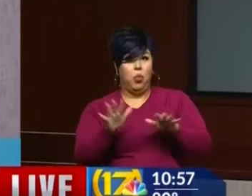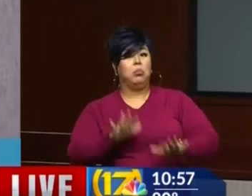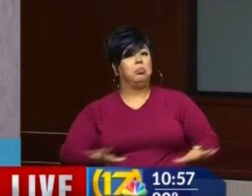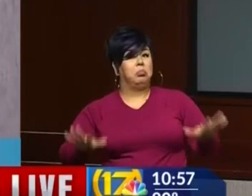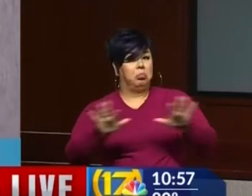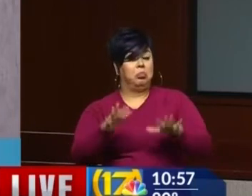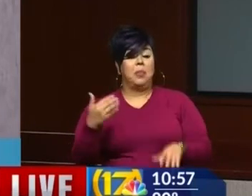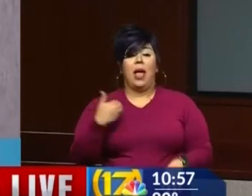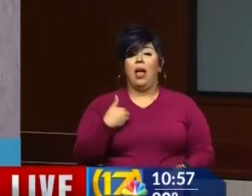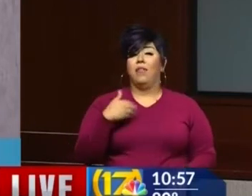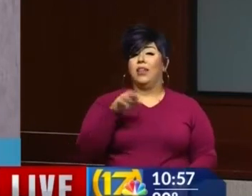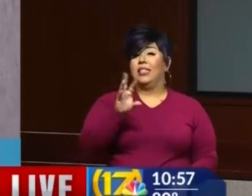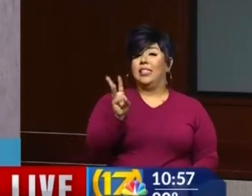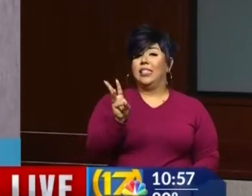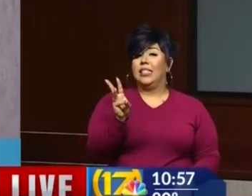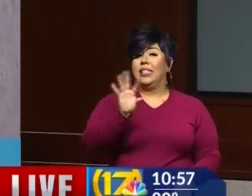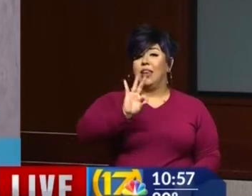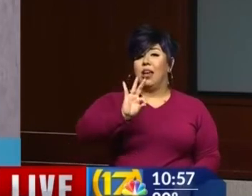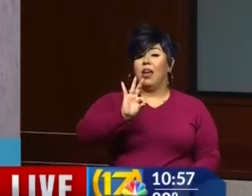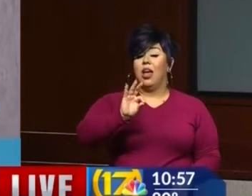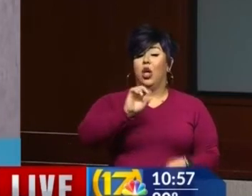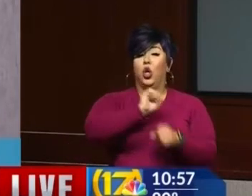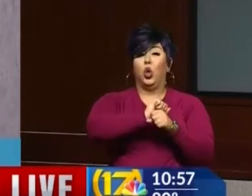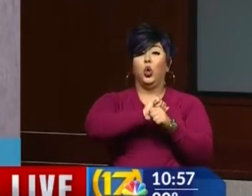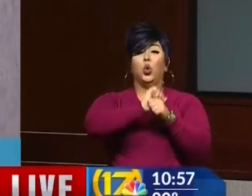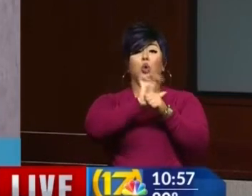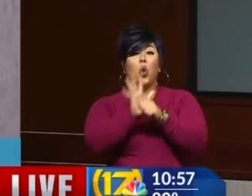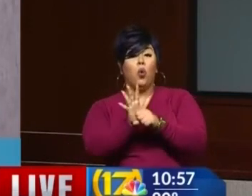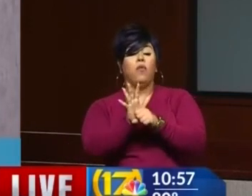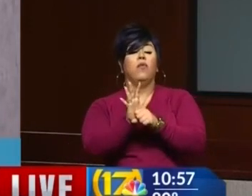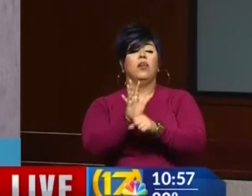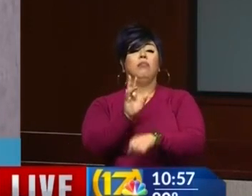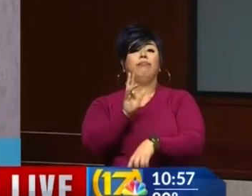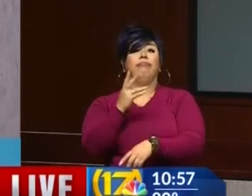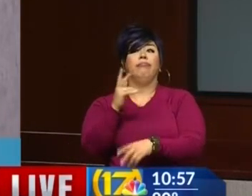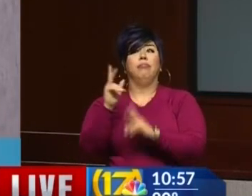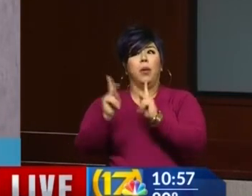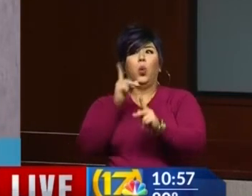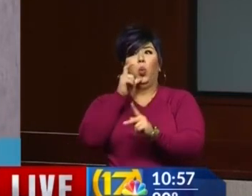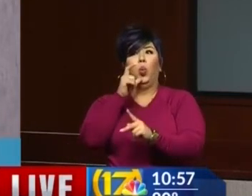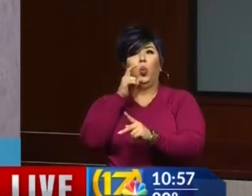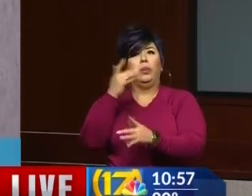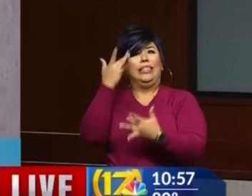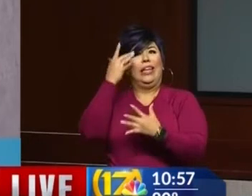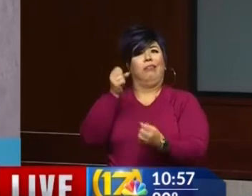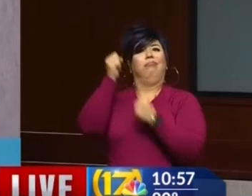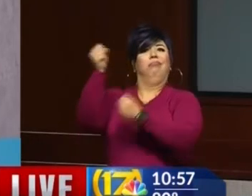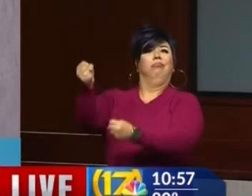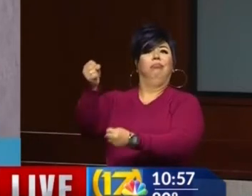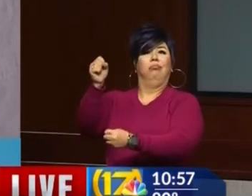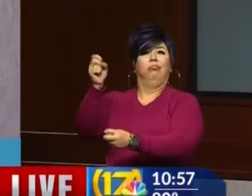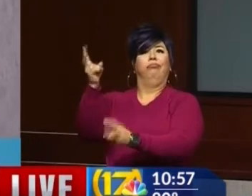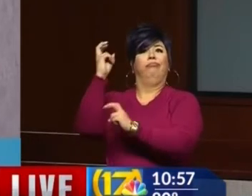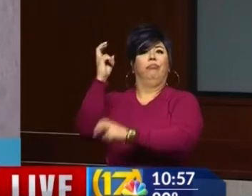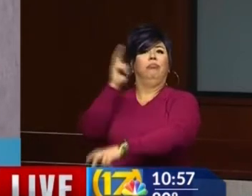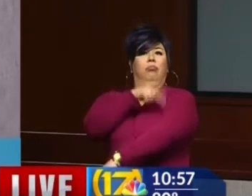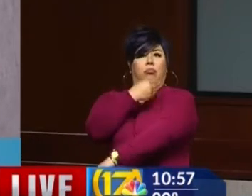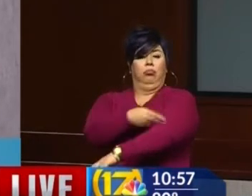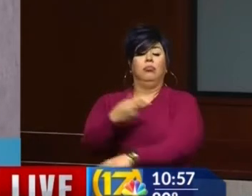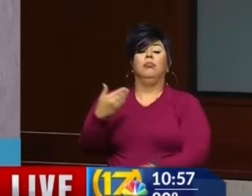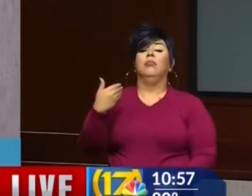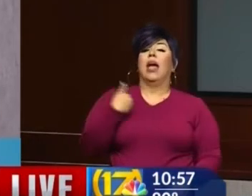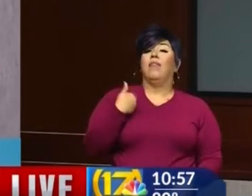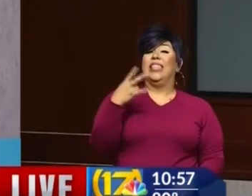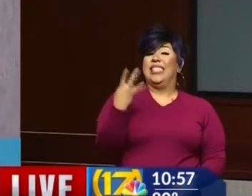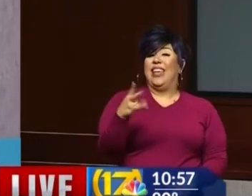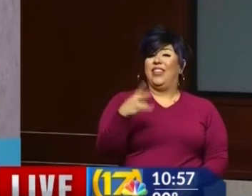have 69 COVID hospitalized individuals and 17 ICU COVID